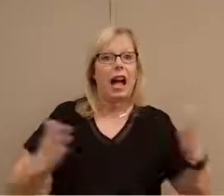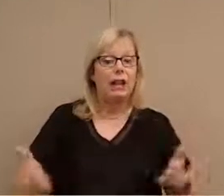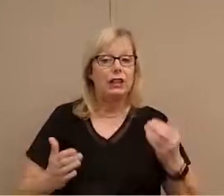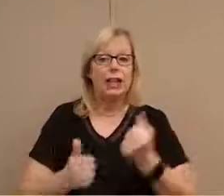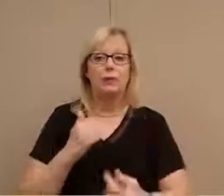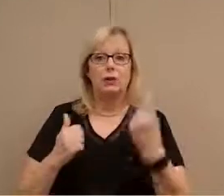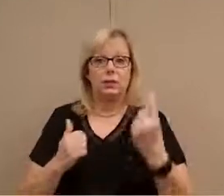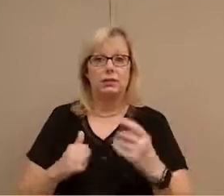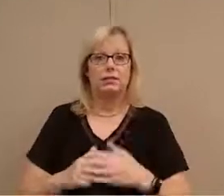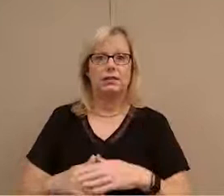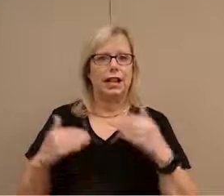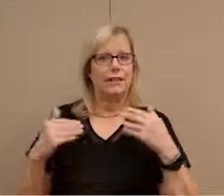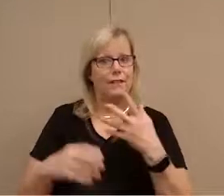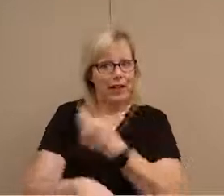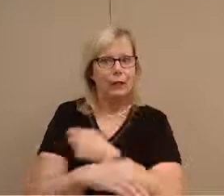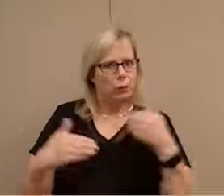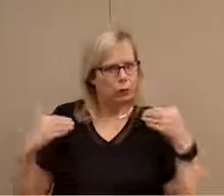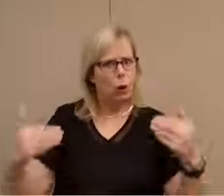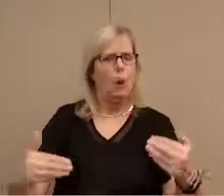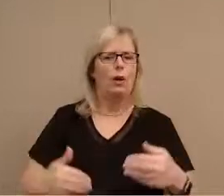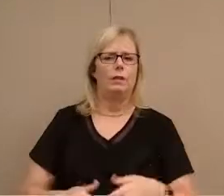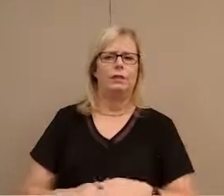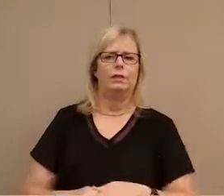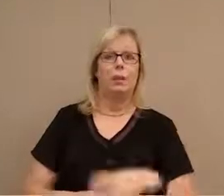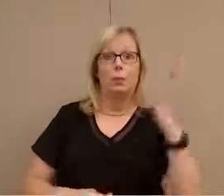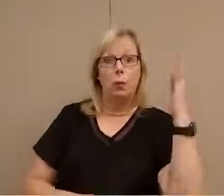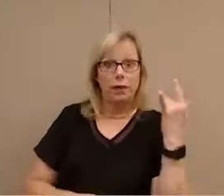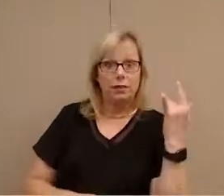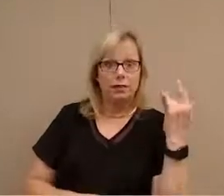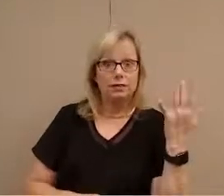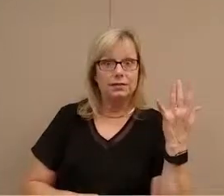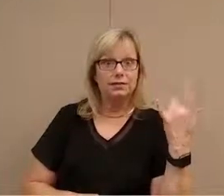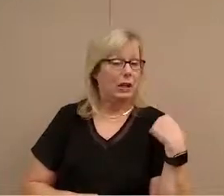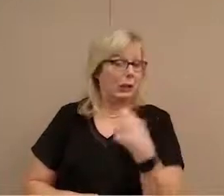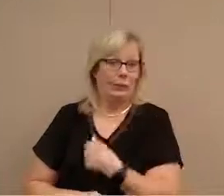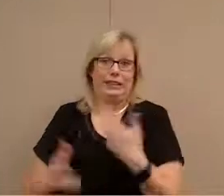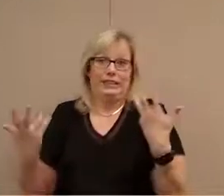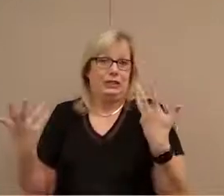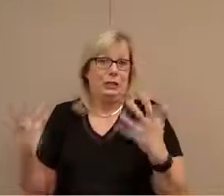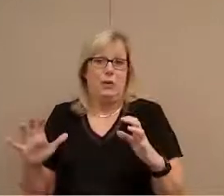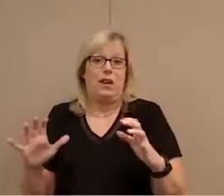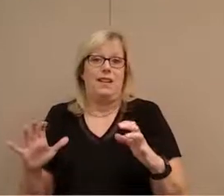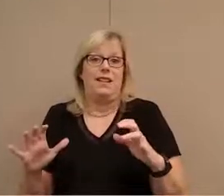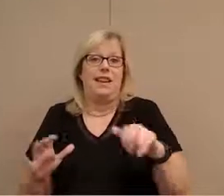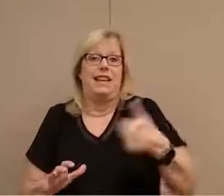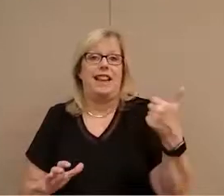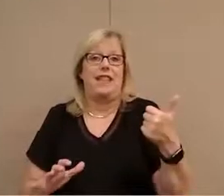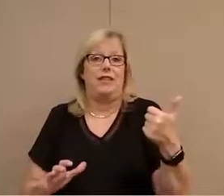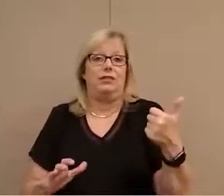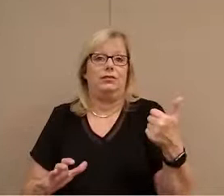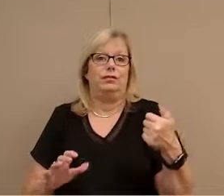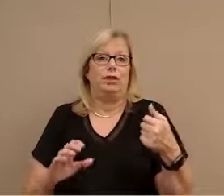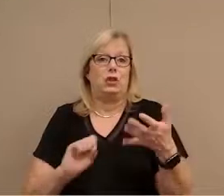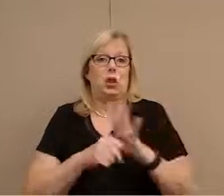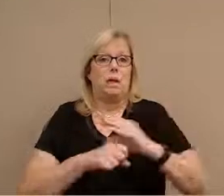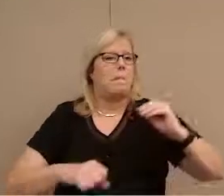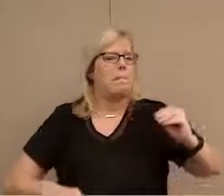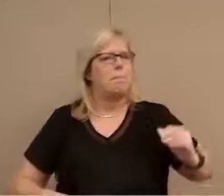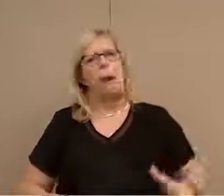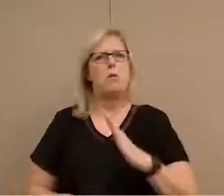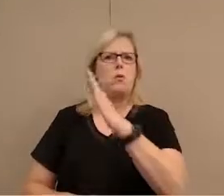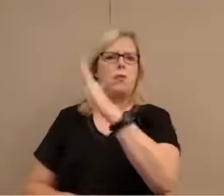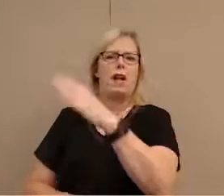there, go get vaccinated, because we don't want another spike, and we